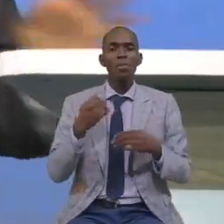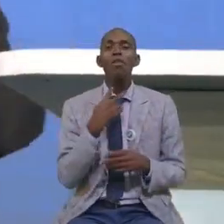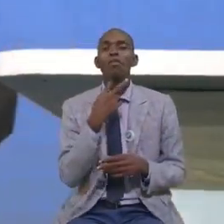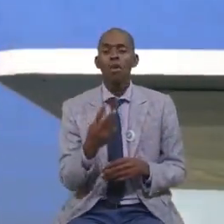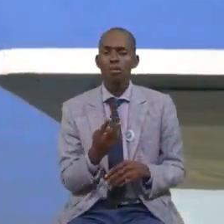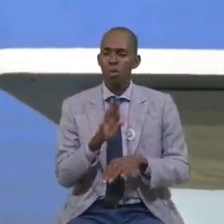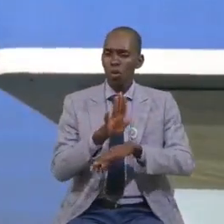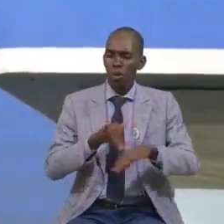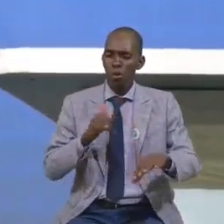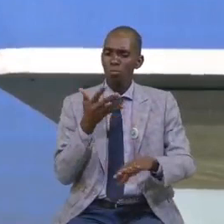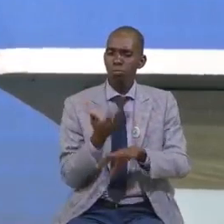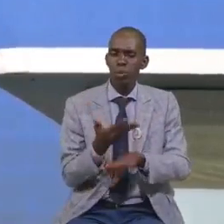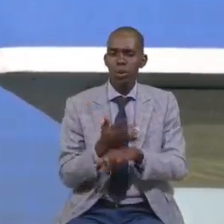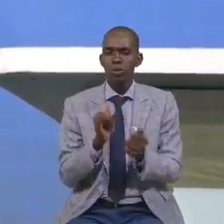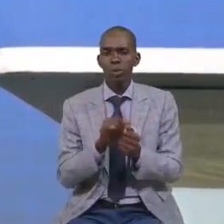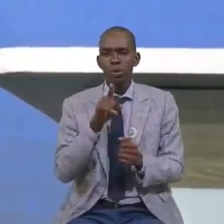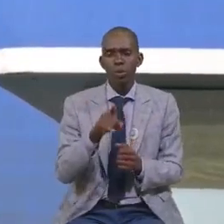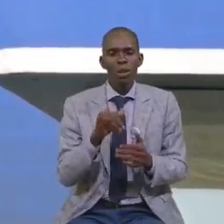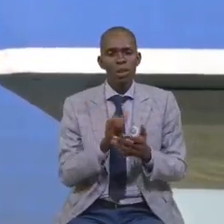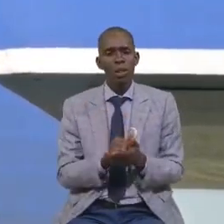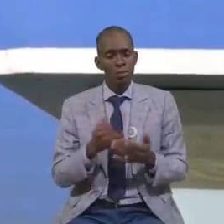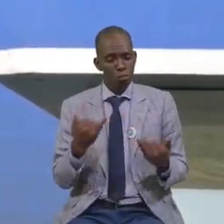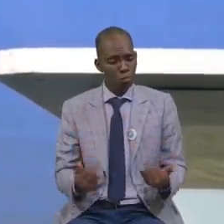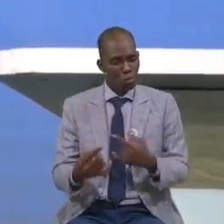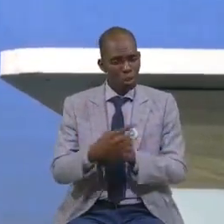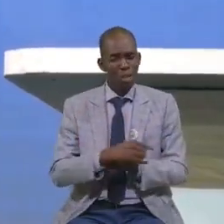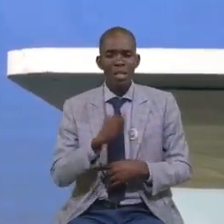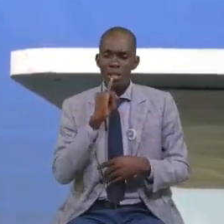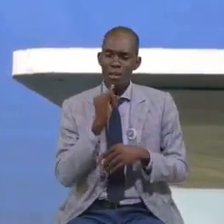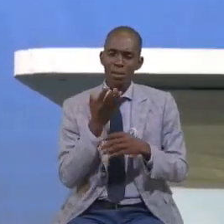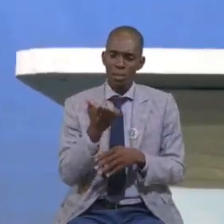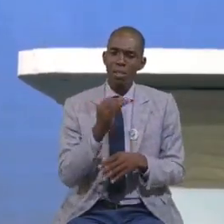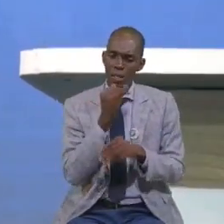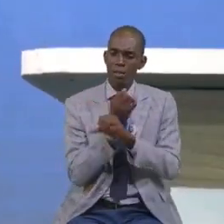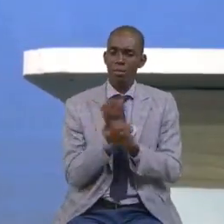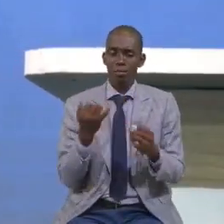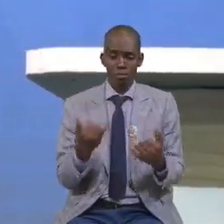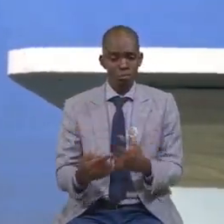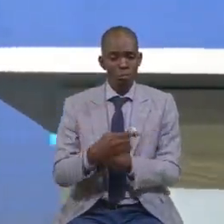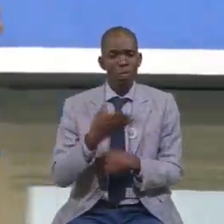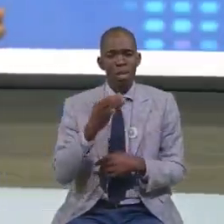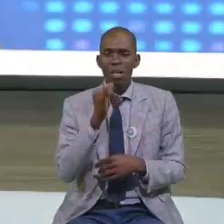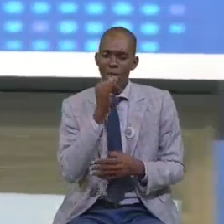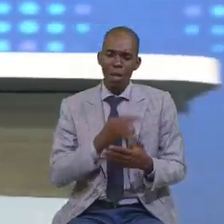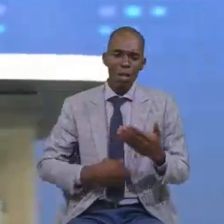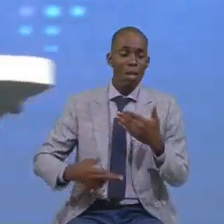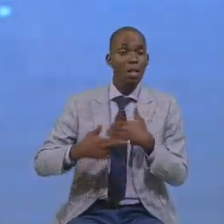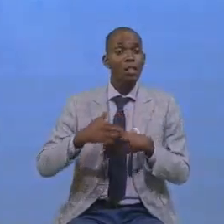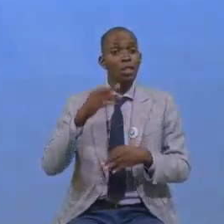with you that today there is salvation, today there is restoration, if